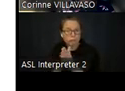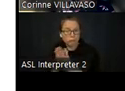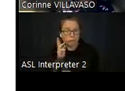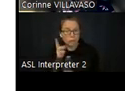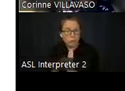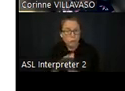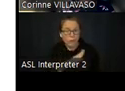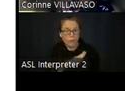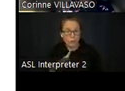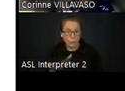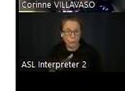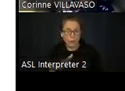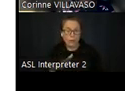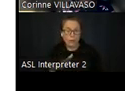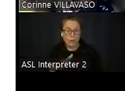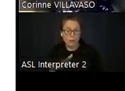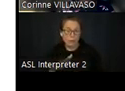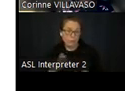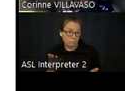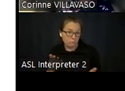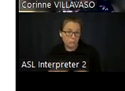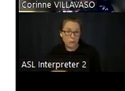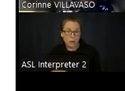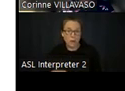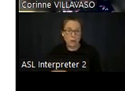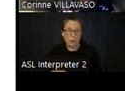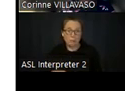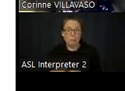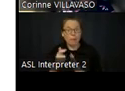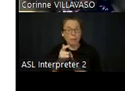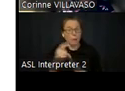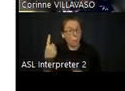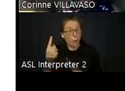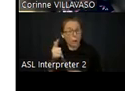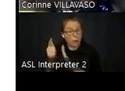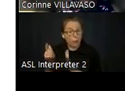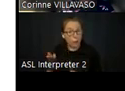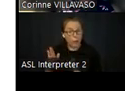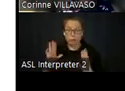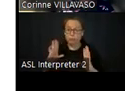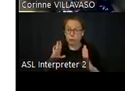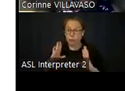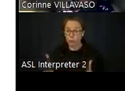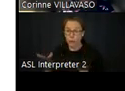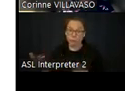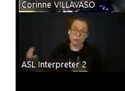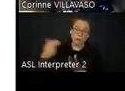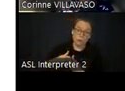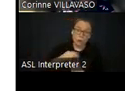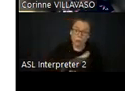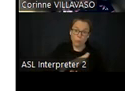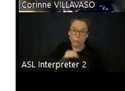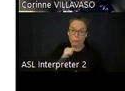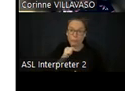Like lawyers are going to be great for the board, but like not having 20 lawyers and stuff, or you know, certain members are going to be great for the board, not having certain any of